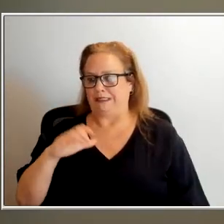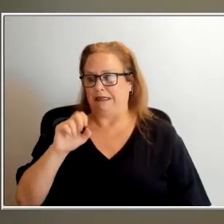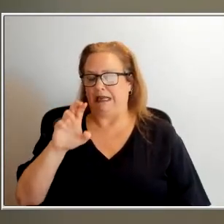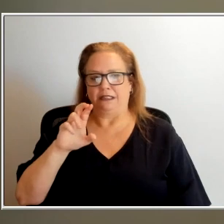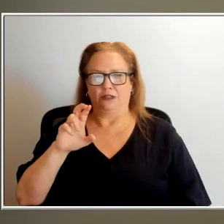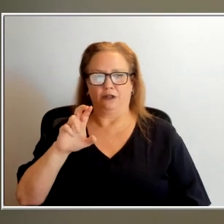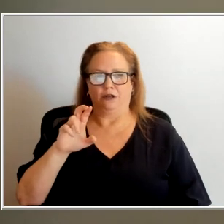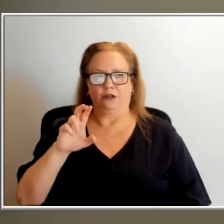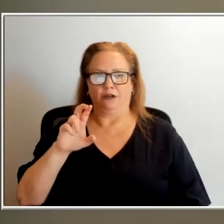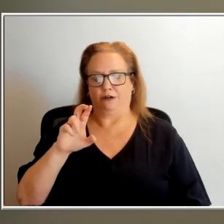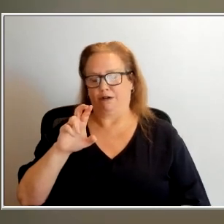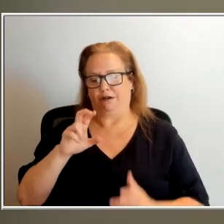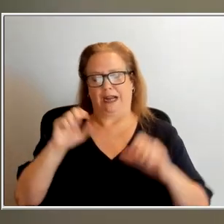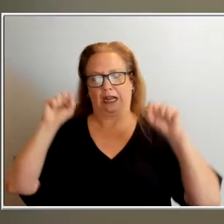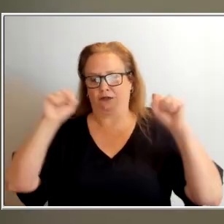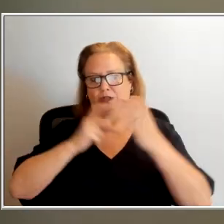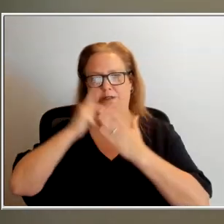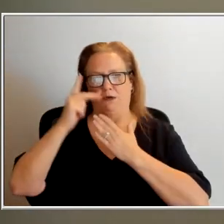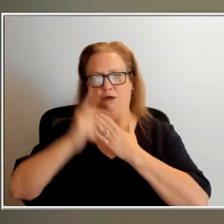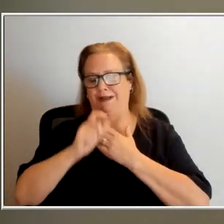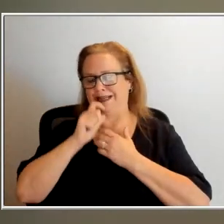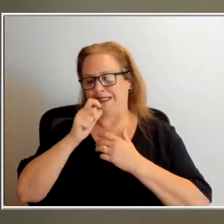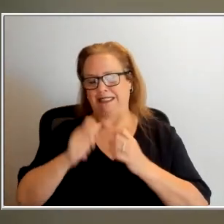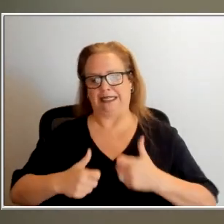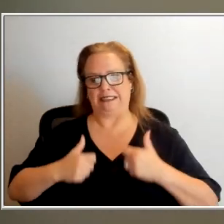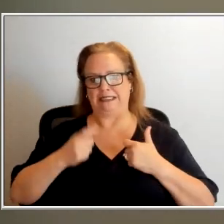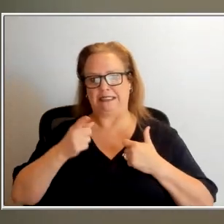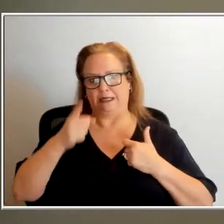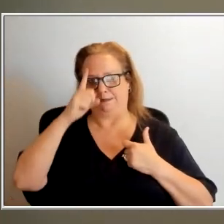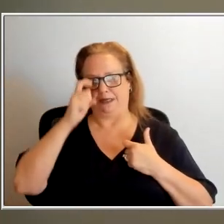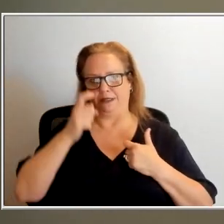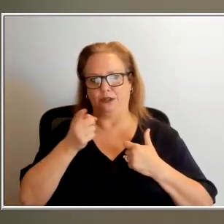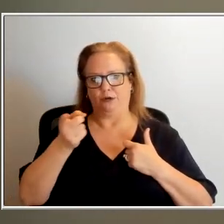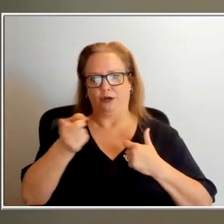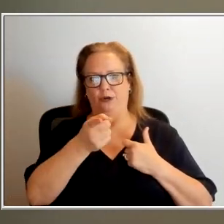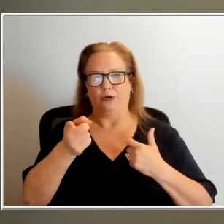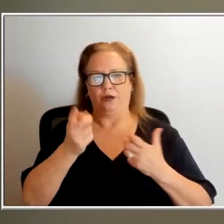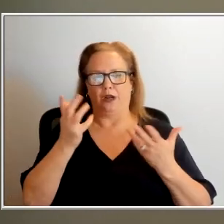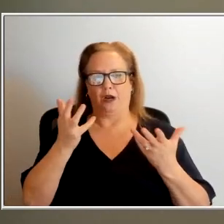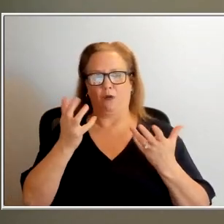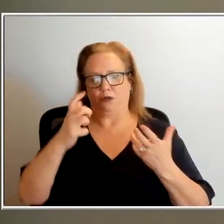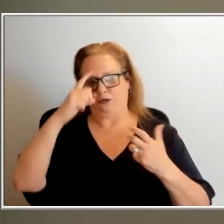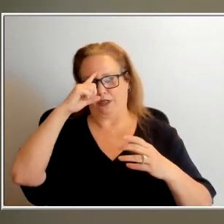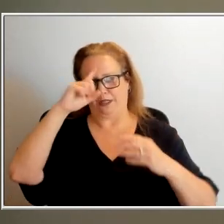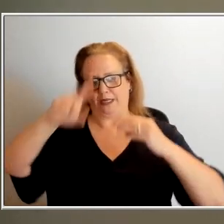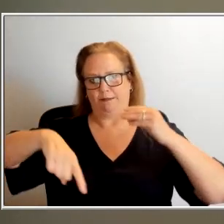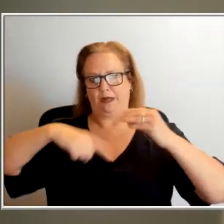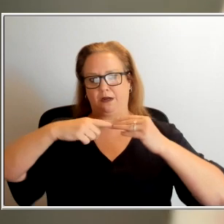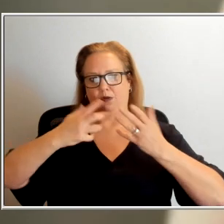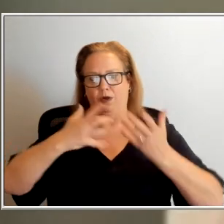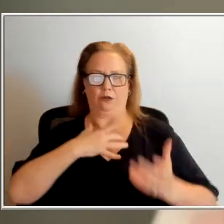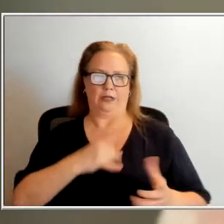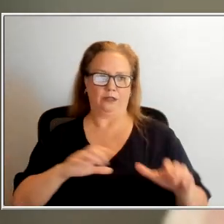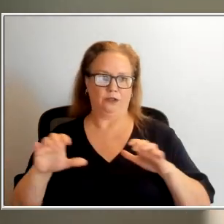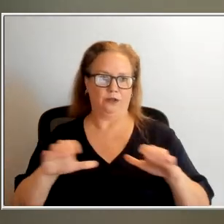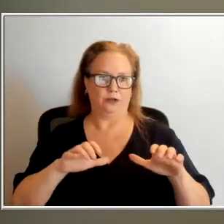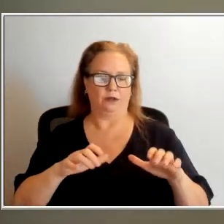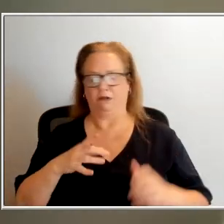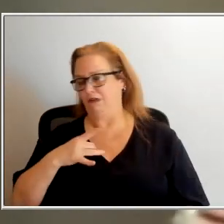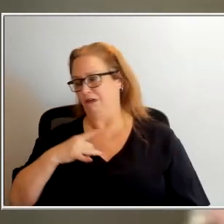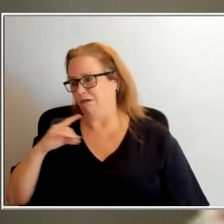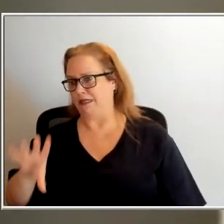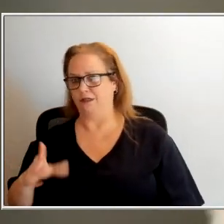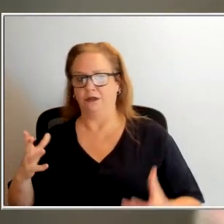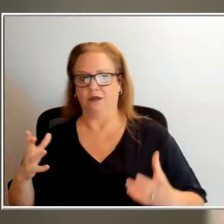program, it does not exist. It will never exist because you are you. And I want you to think about, what do you like to do? Maybe what do you not like to